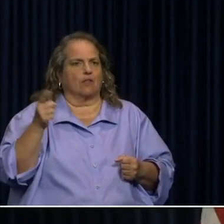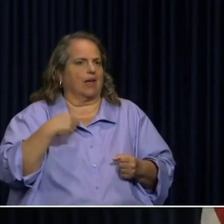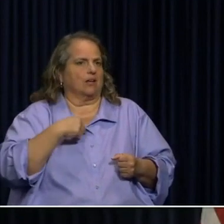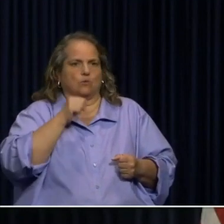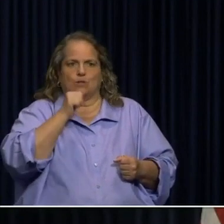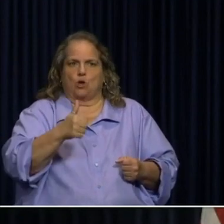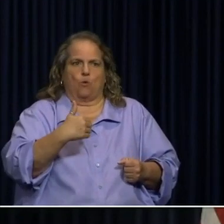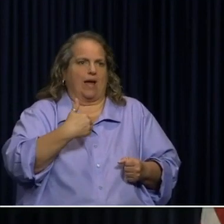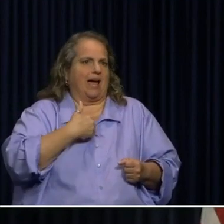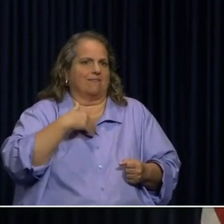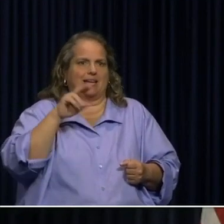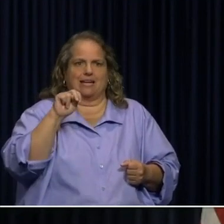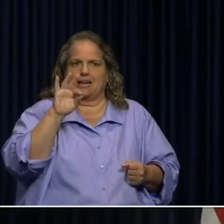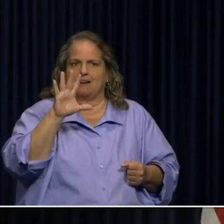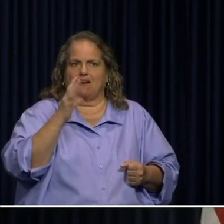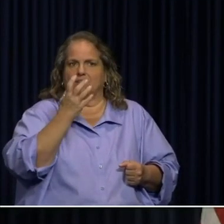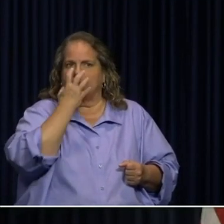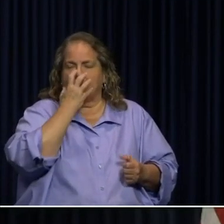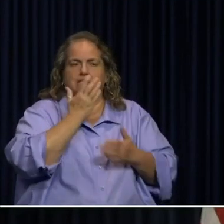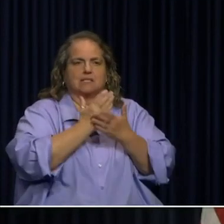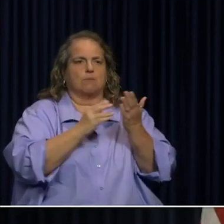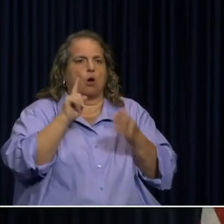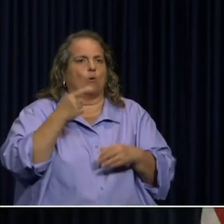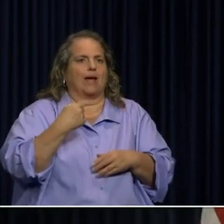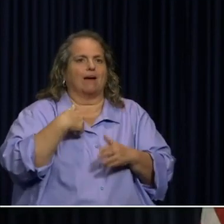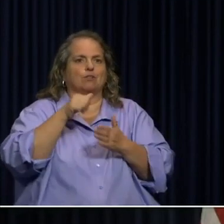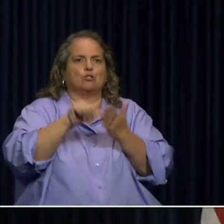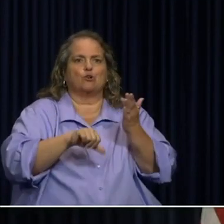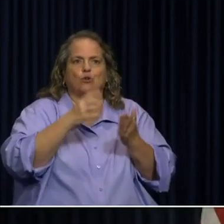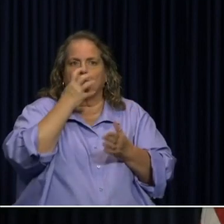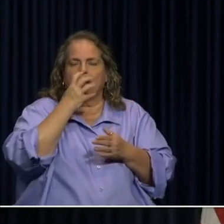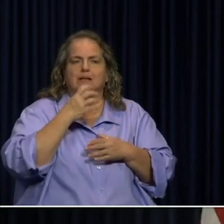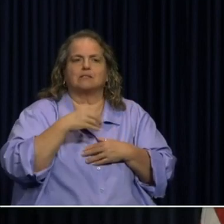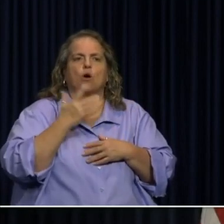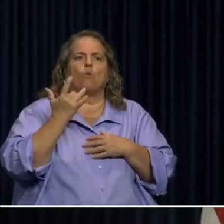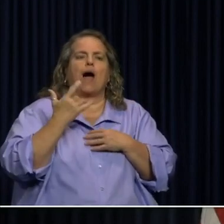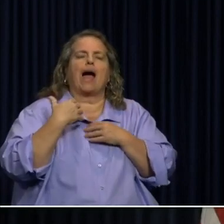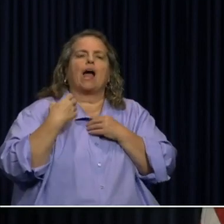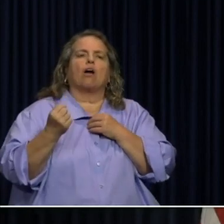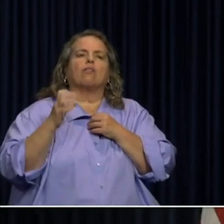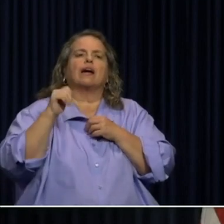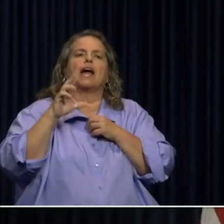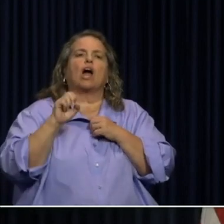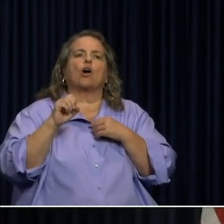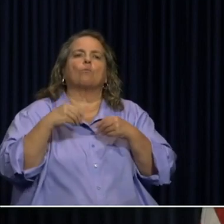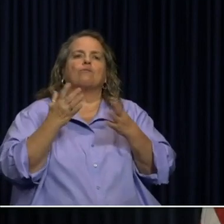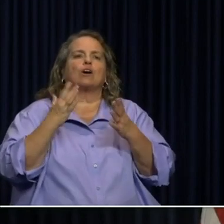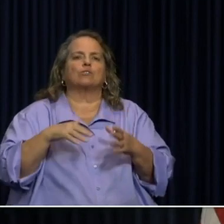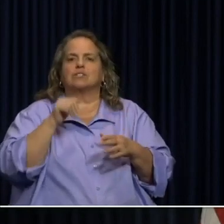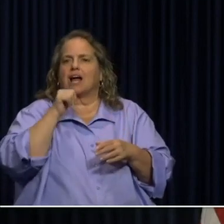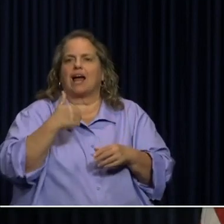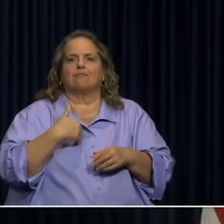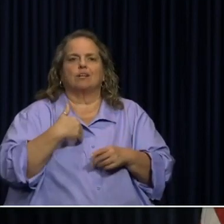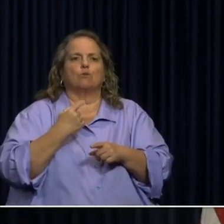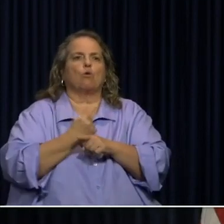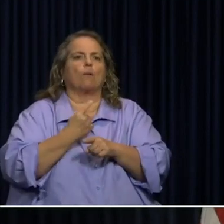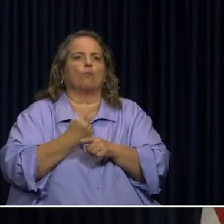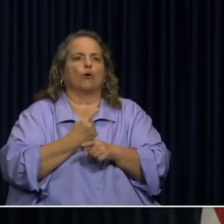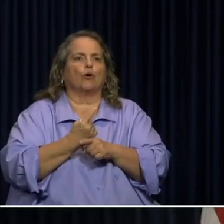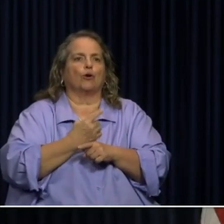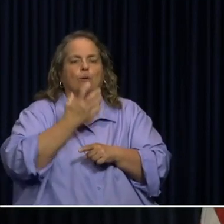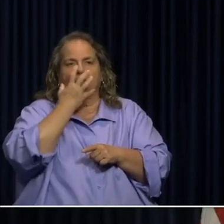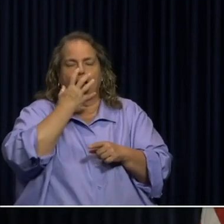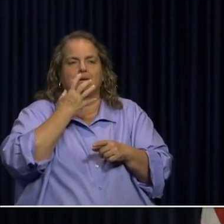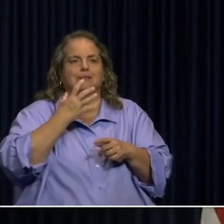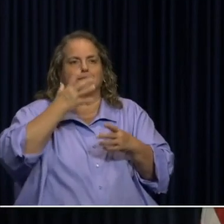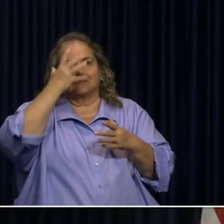N95 masks, some only having surgical masks. Why are healthcare providers not getting proper gear? The answer is that